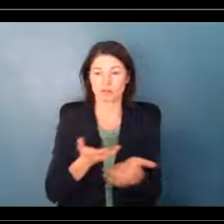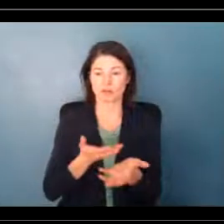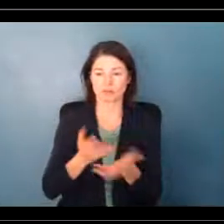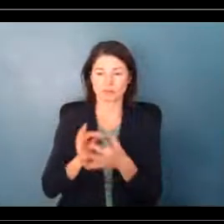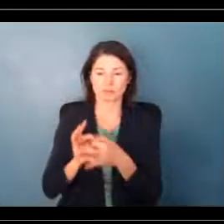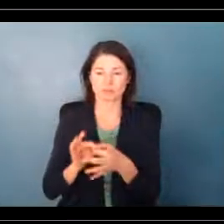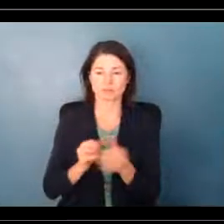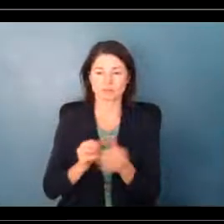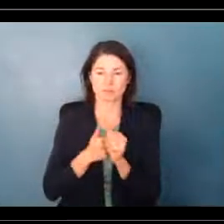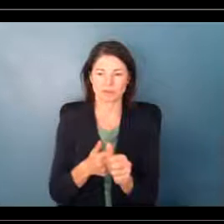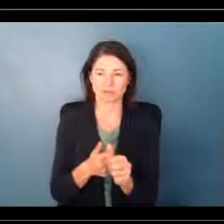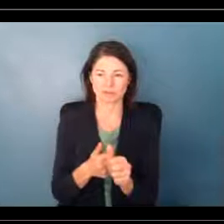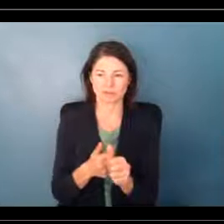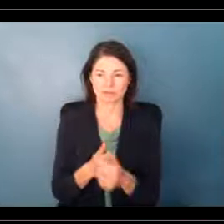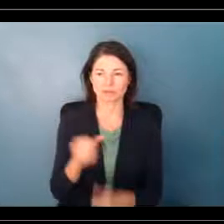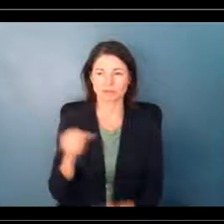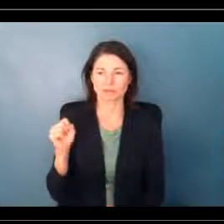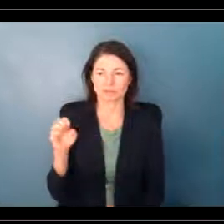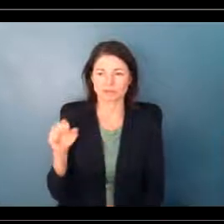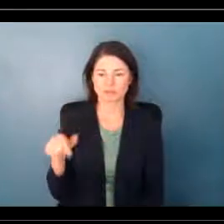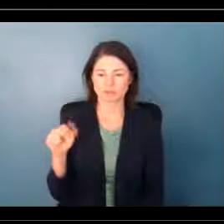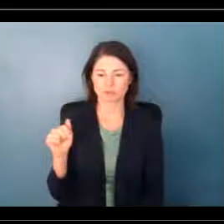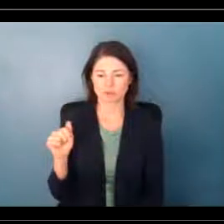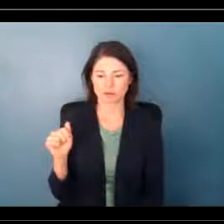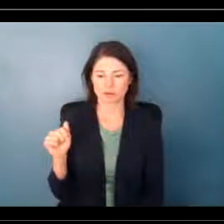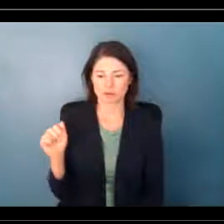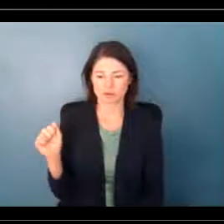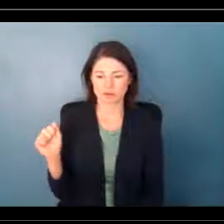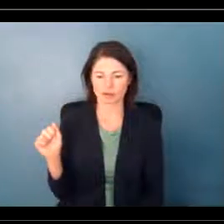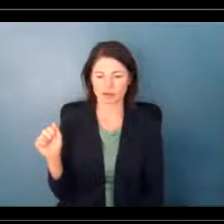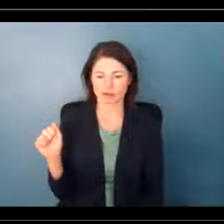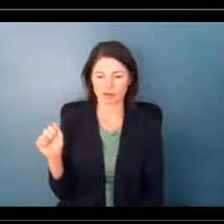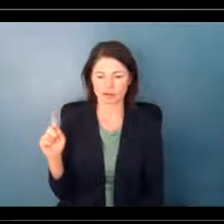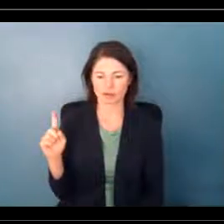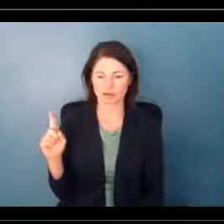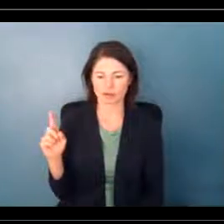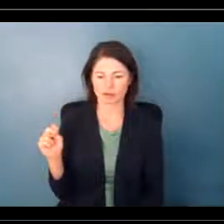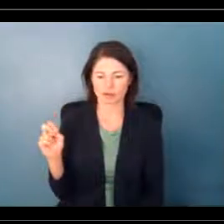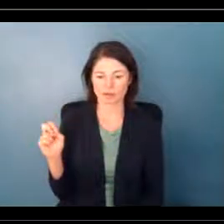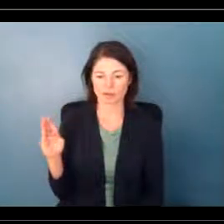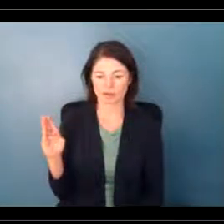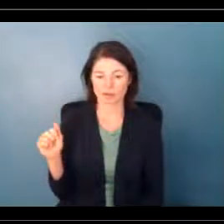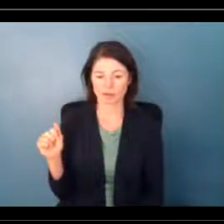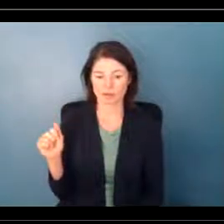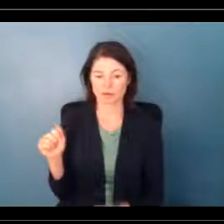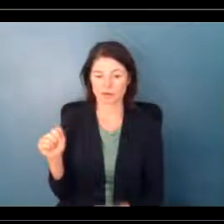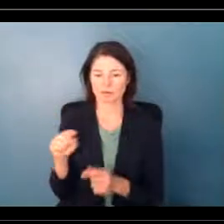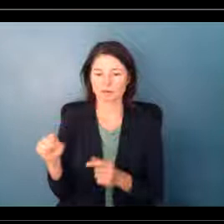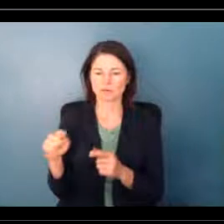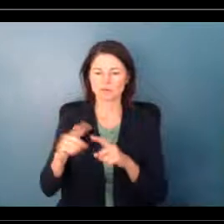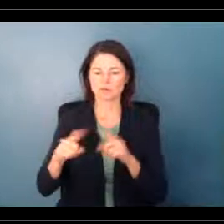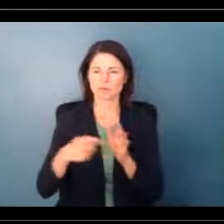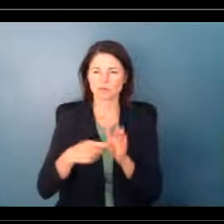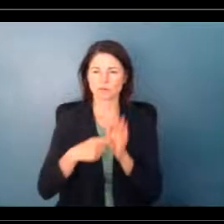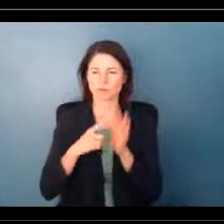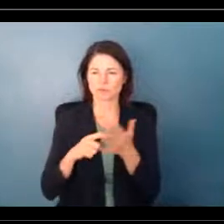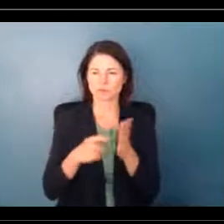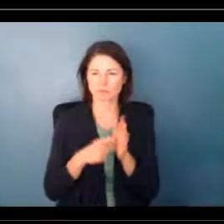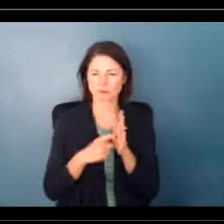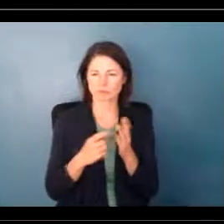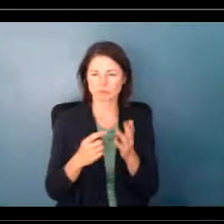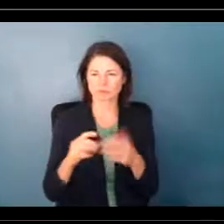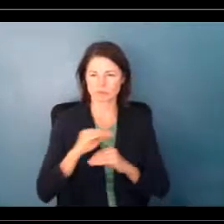compliance, right? So we have CEQA and NEPA, and typically, there are requirements that we have to meet. And I